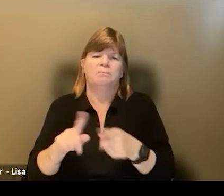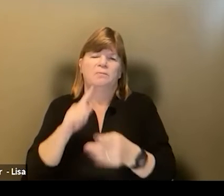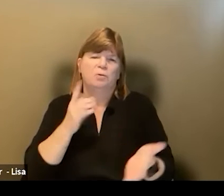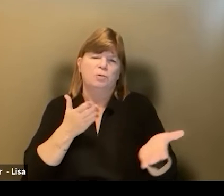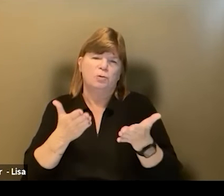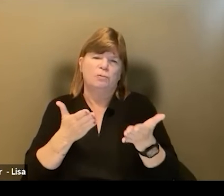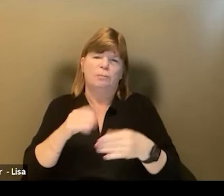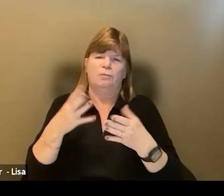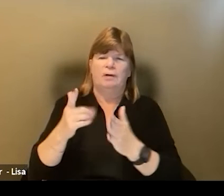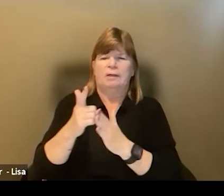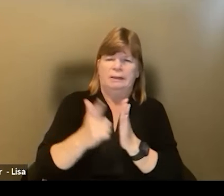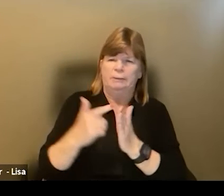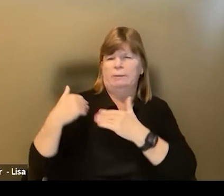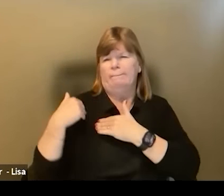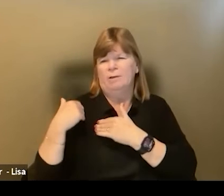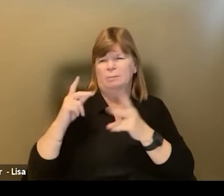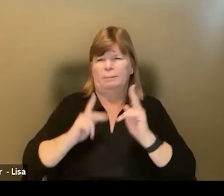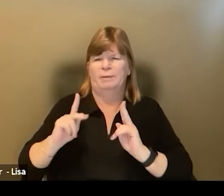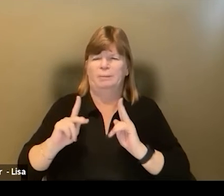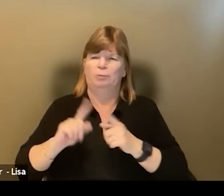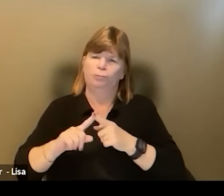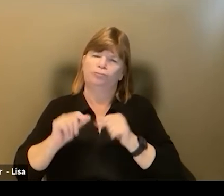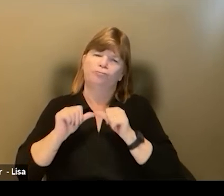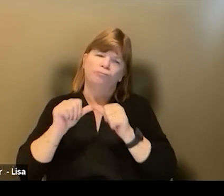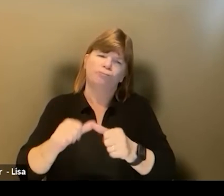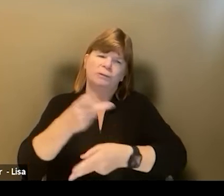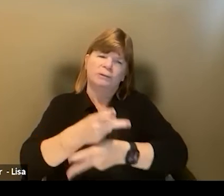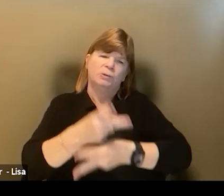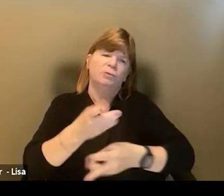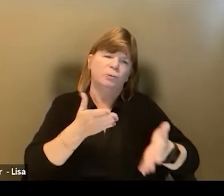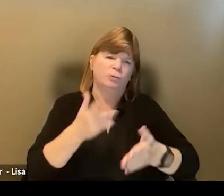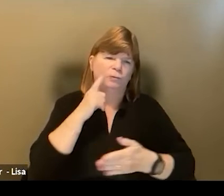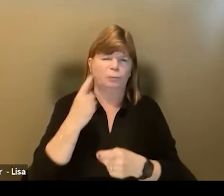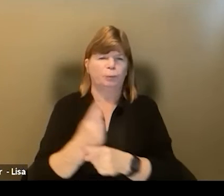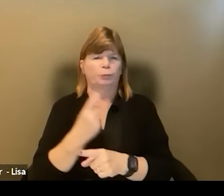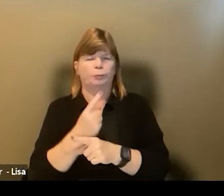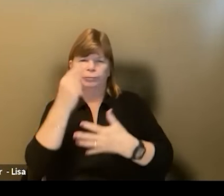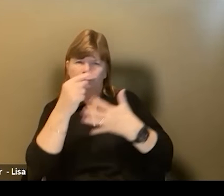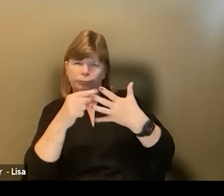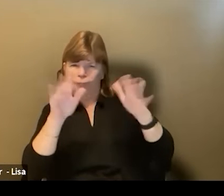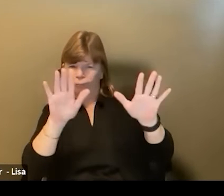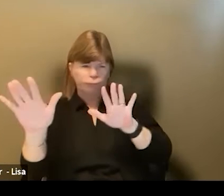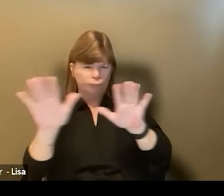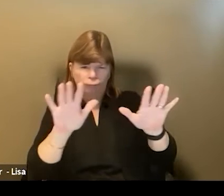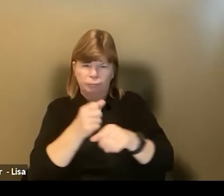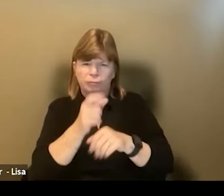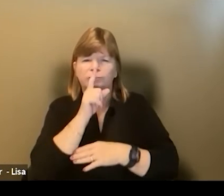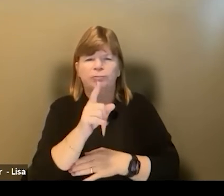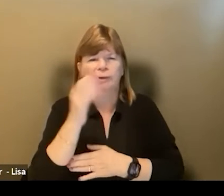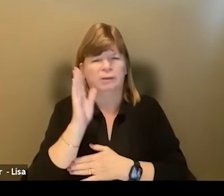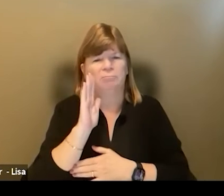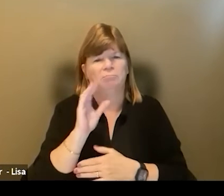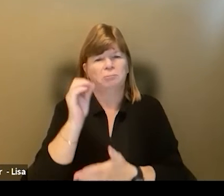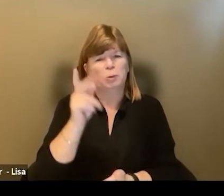services provided by legally responsible individuals to sustainably provide services with the appropriate checks and balances, and will permit